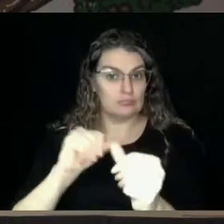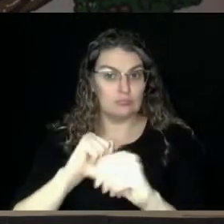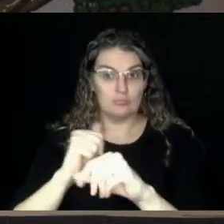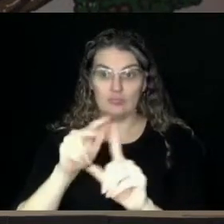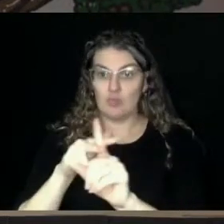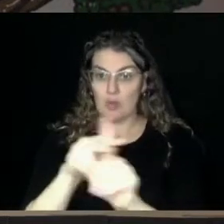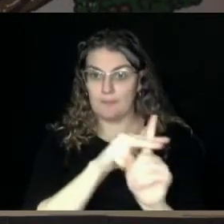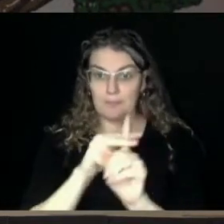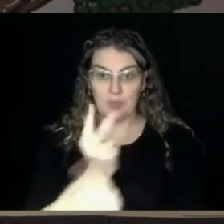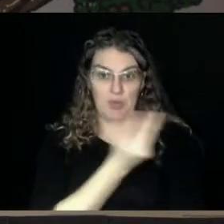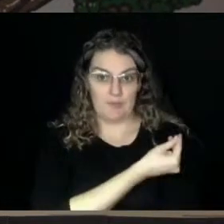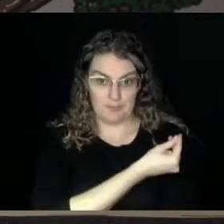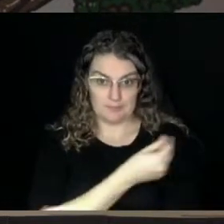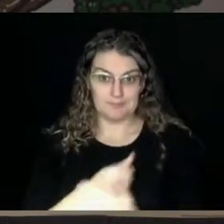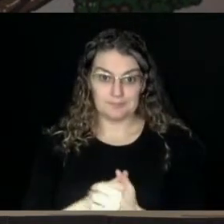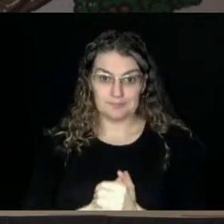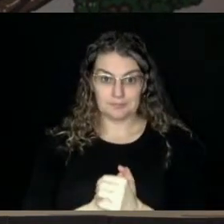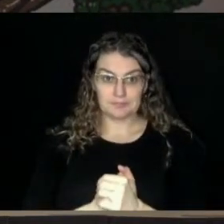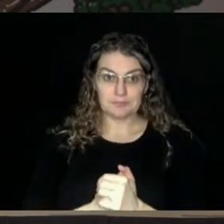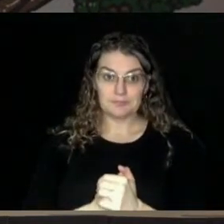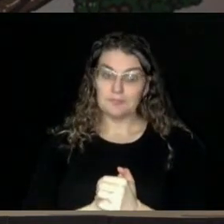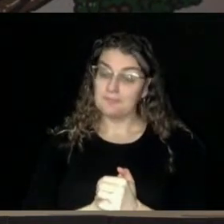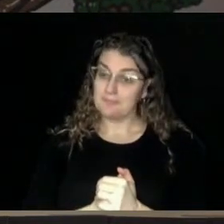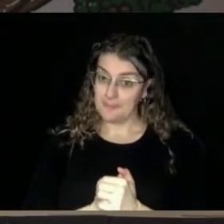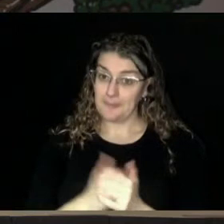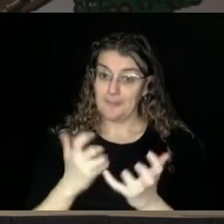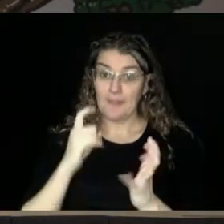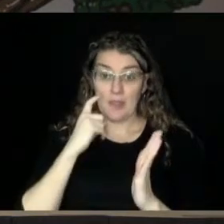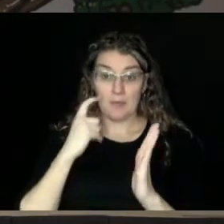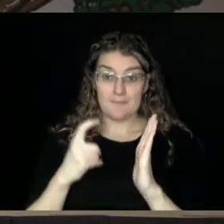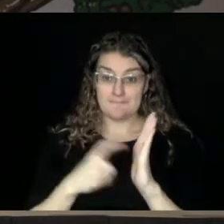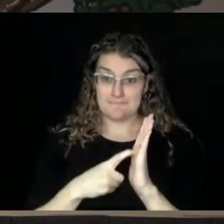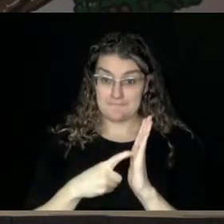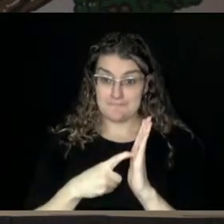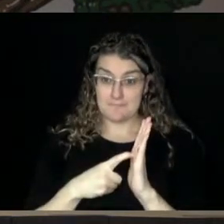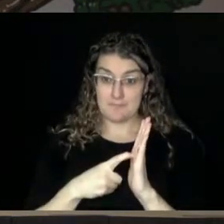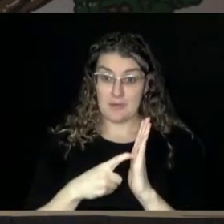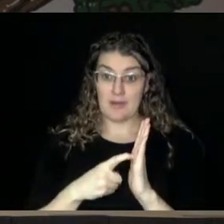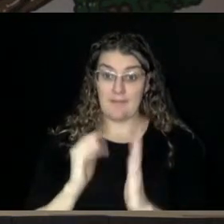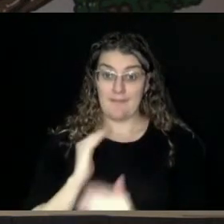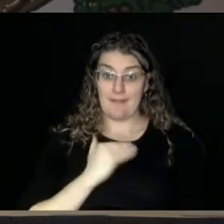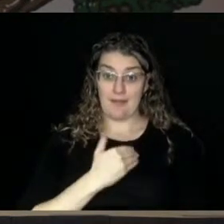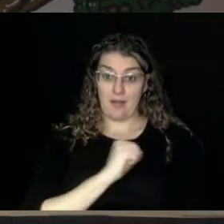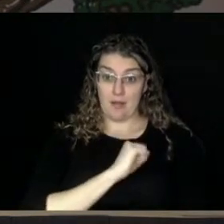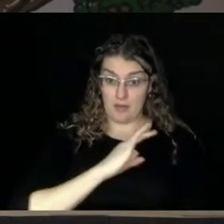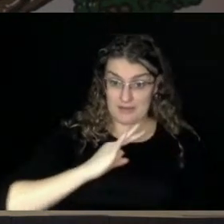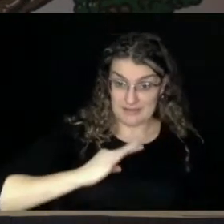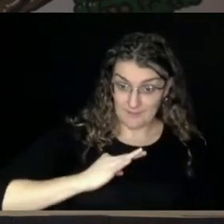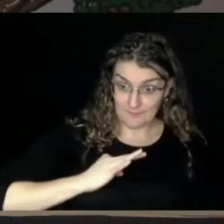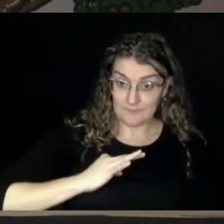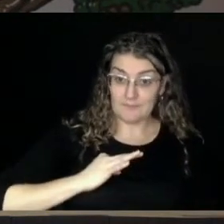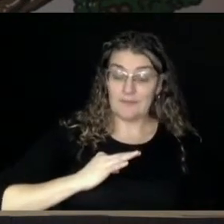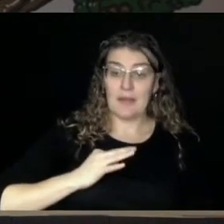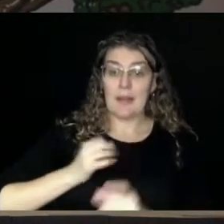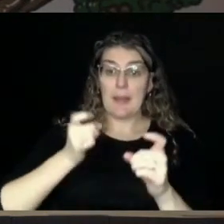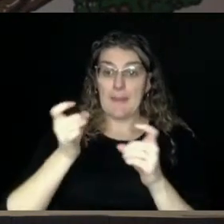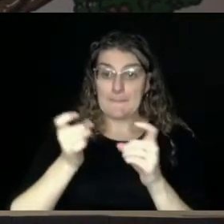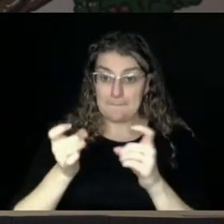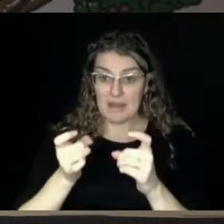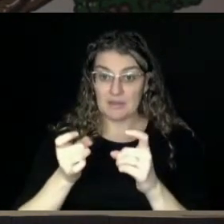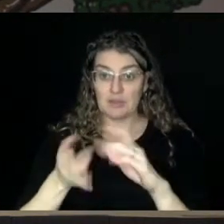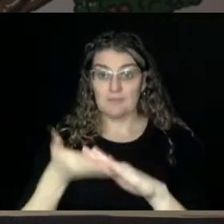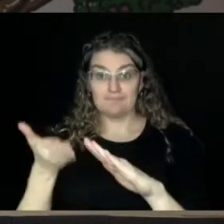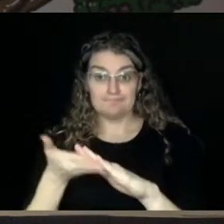It's a great milestone, and I do want to recognize as well our staff, as well as the managers and administration